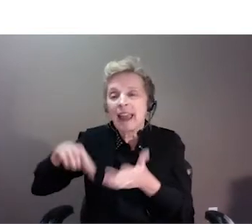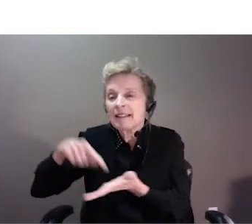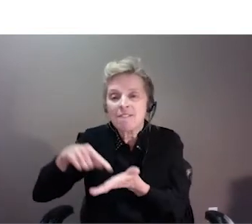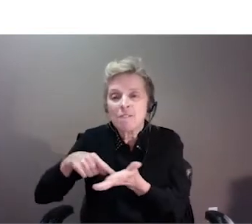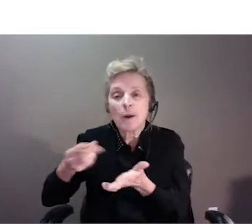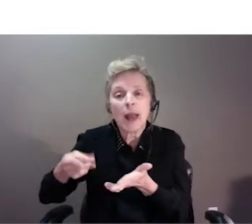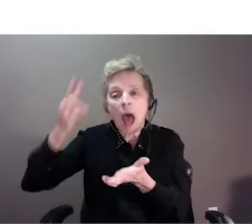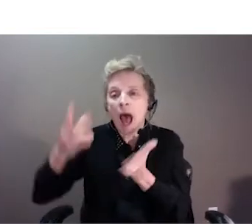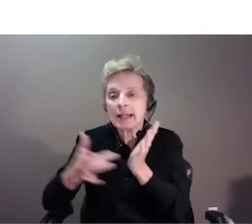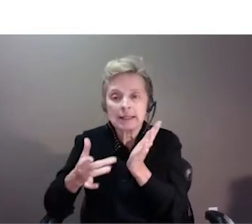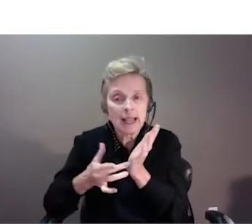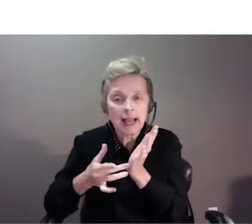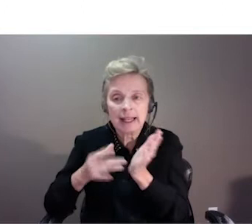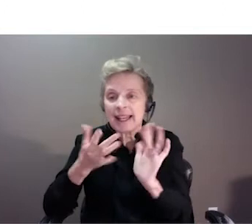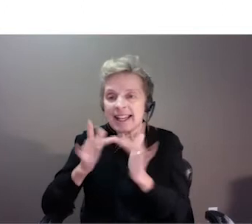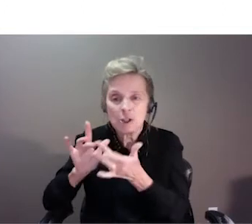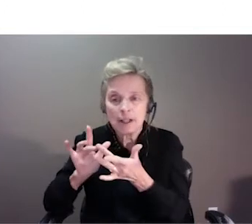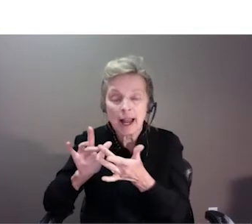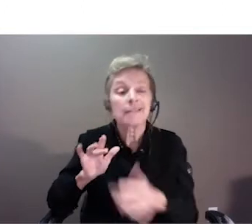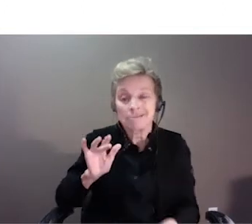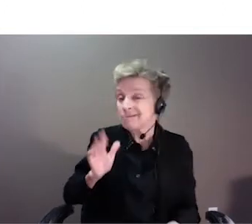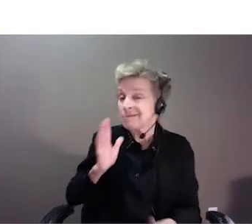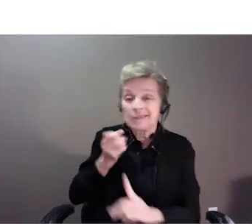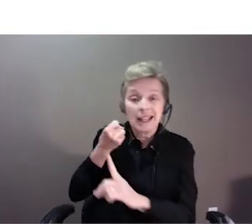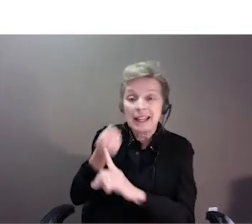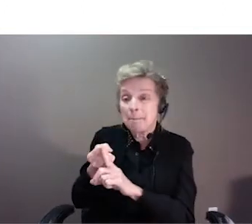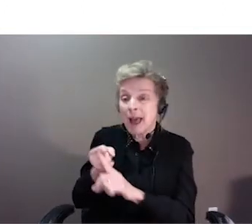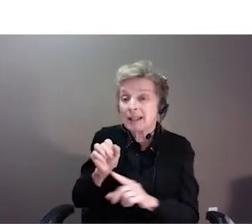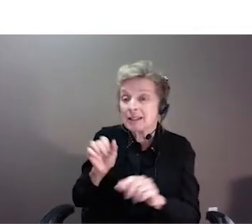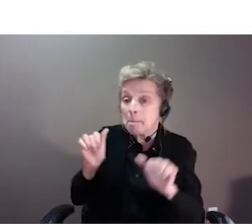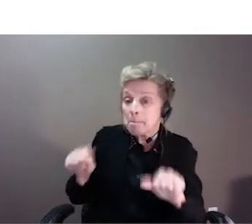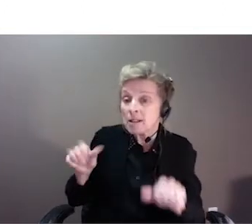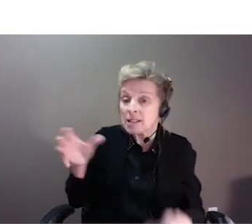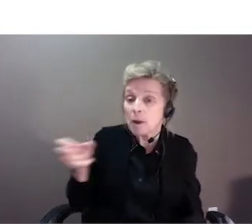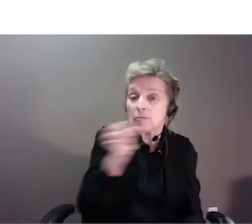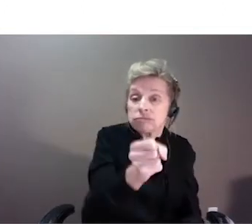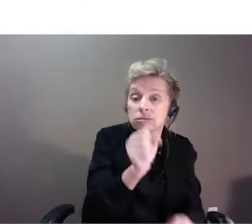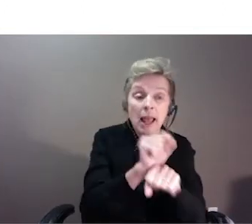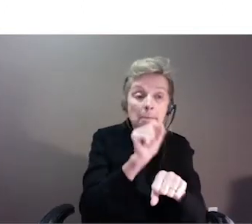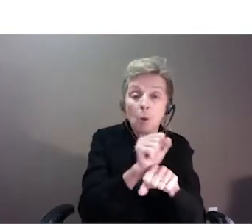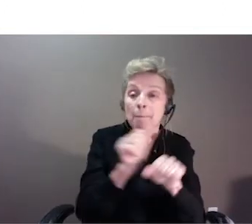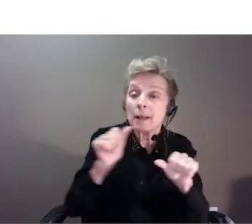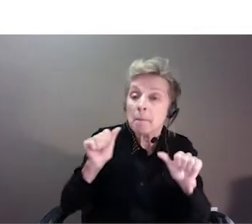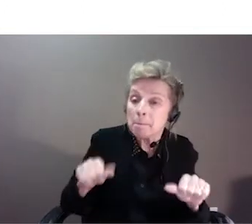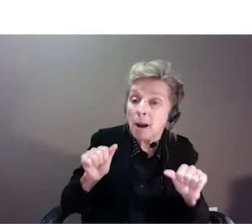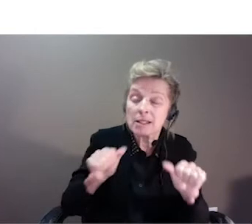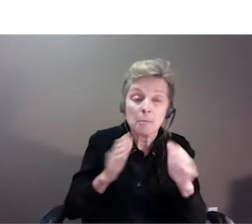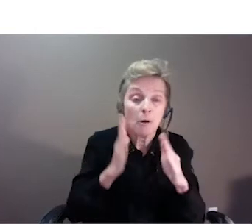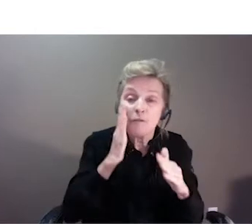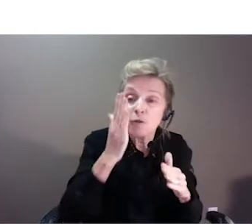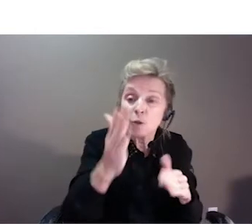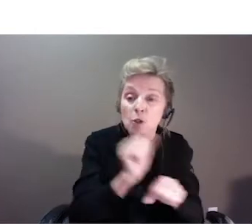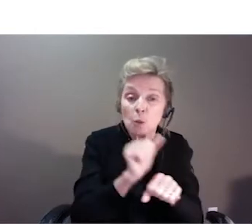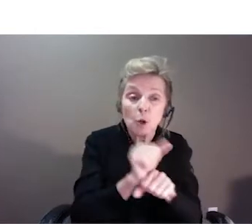internet. It significantly impacts their employment and career in the future work. So the access divide can